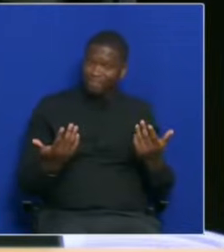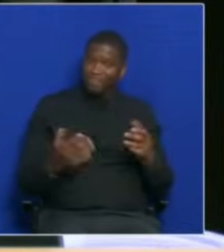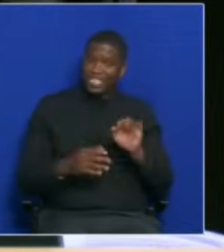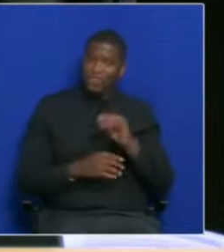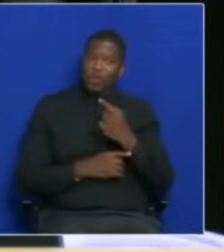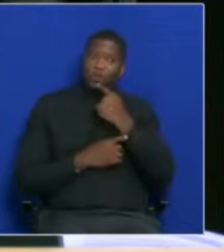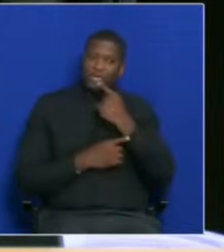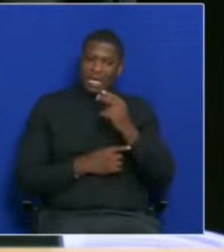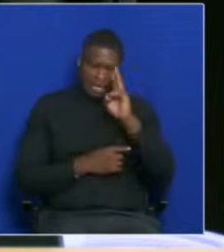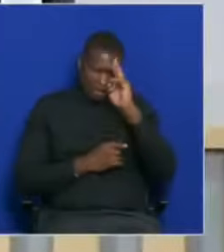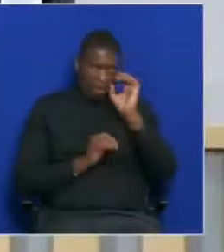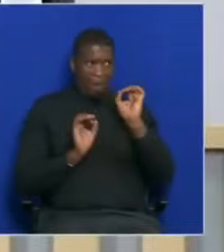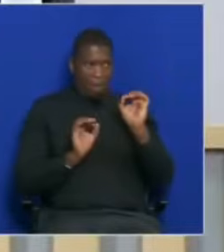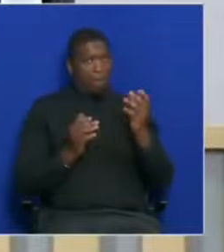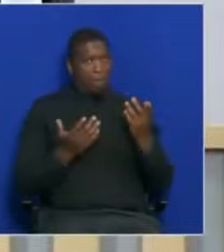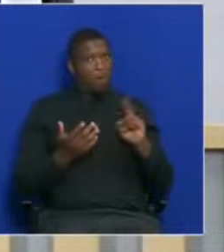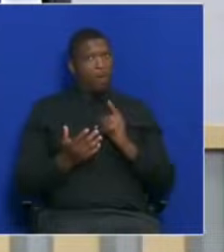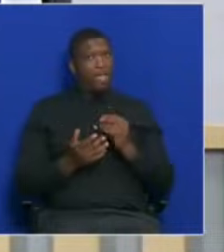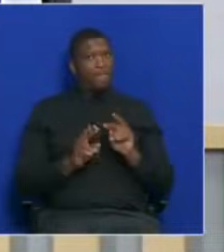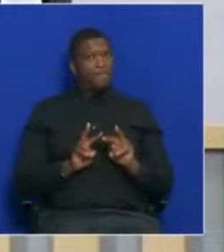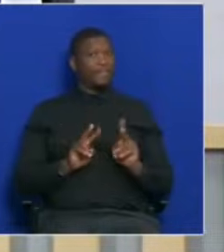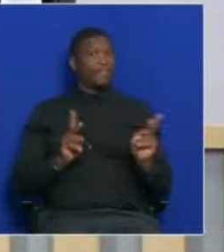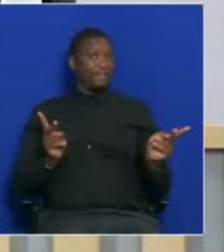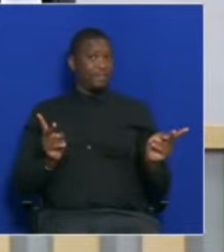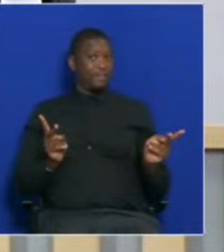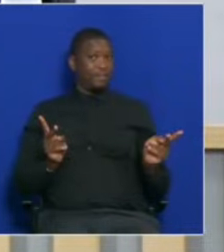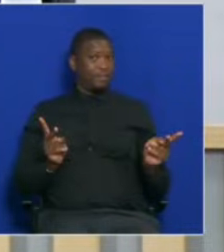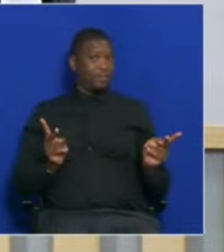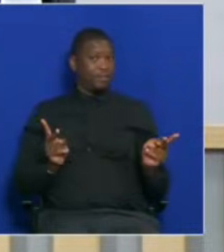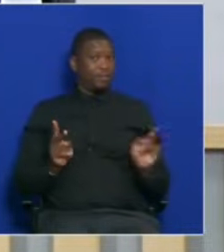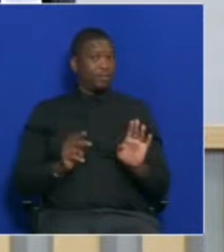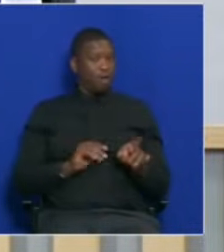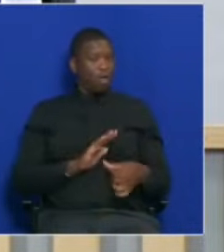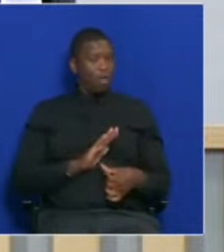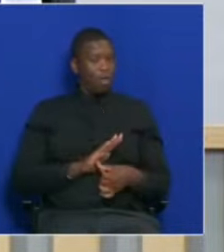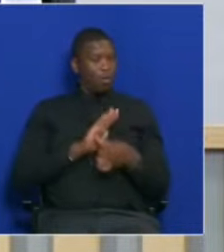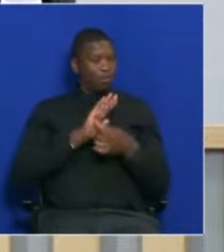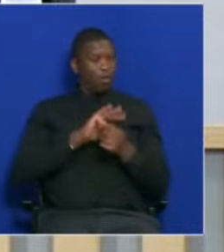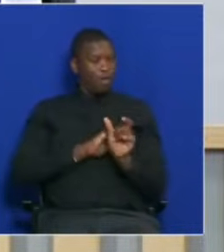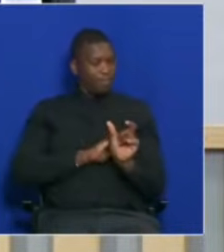there's Yeah, an important nuance there.